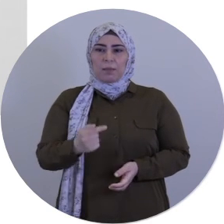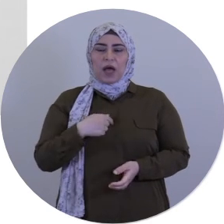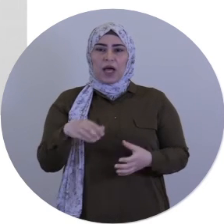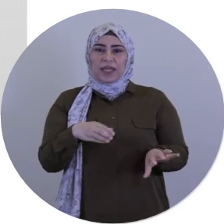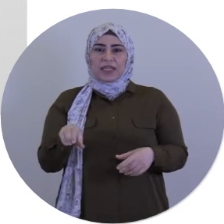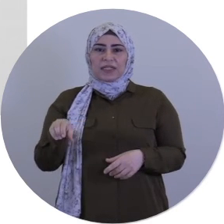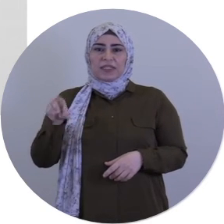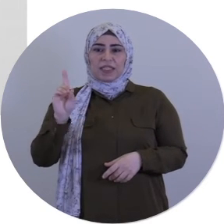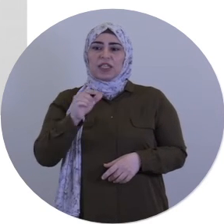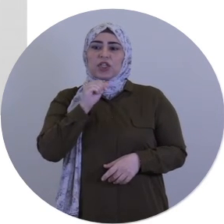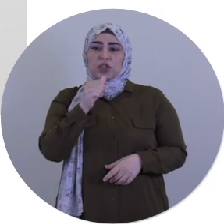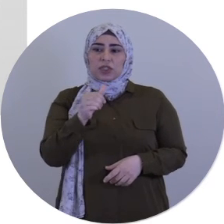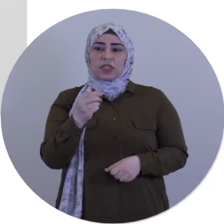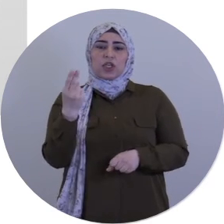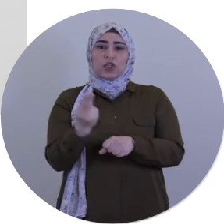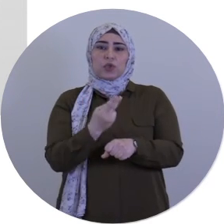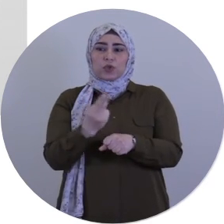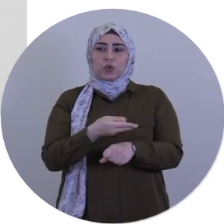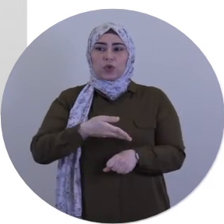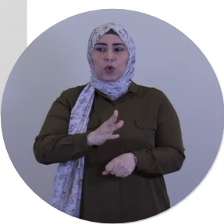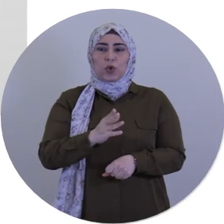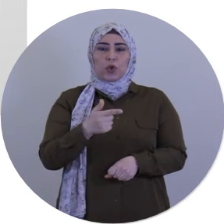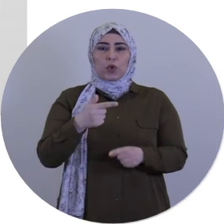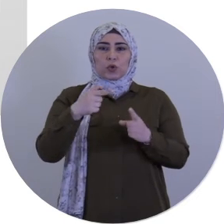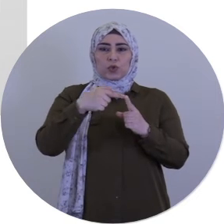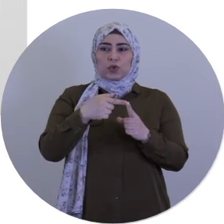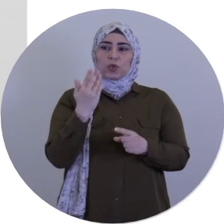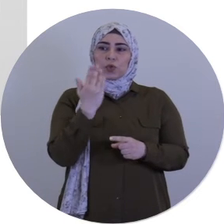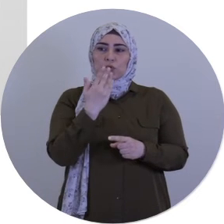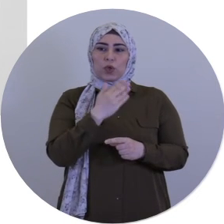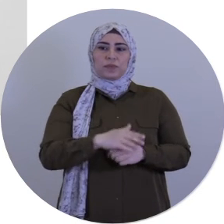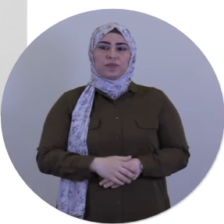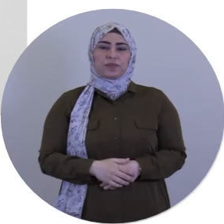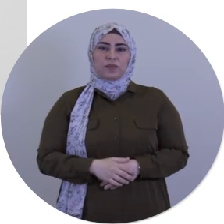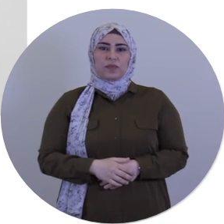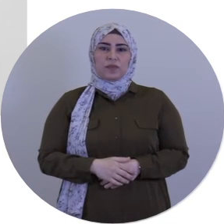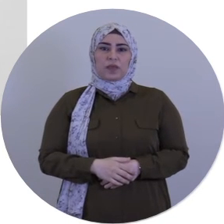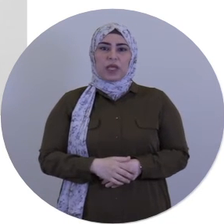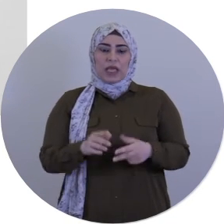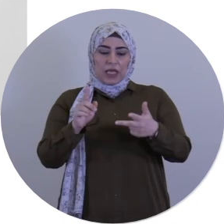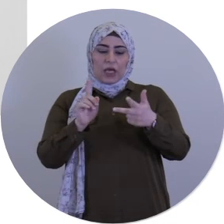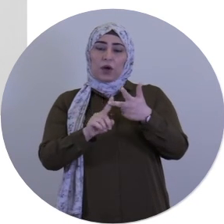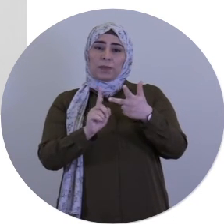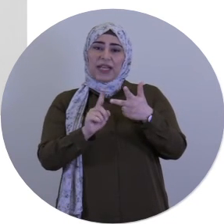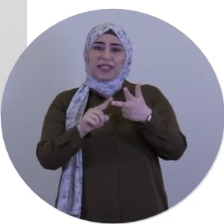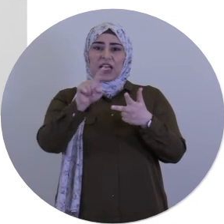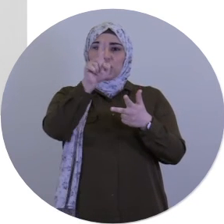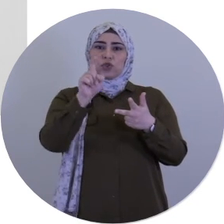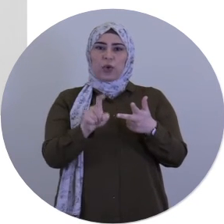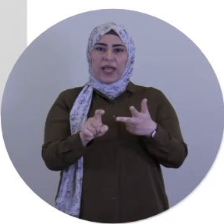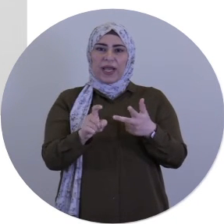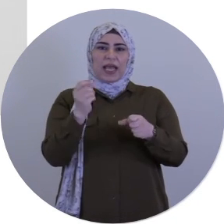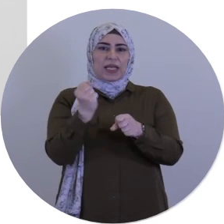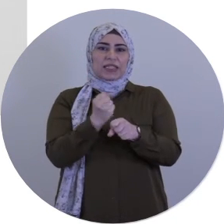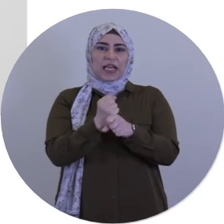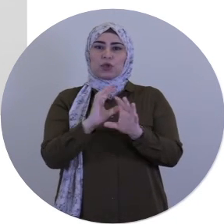the past. It always has to be did. Let's look at another example. If I'm talking or